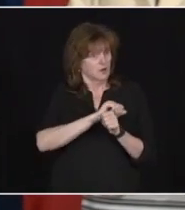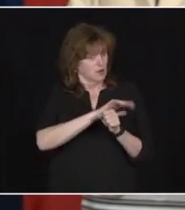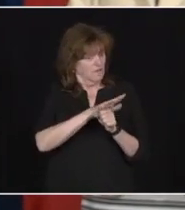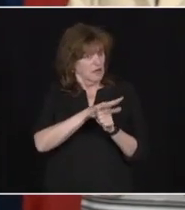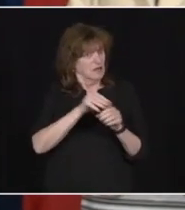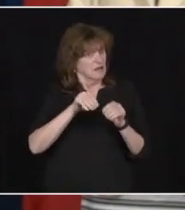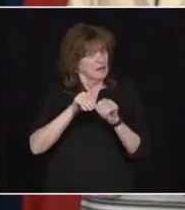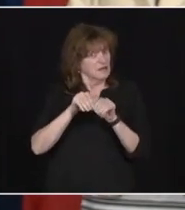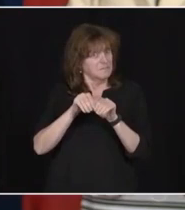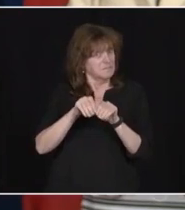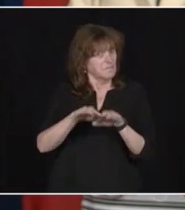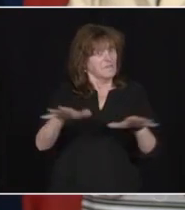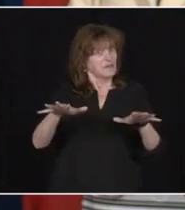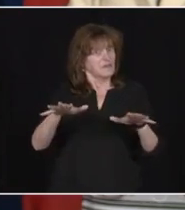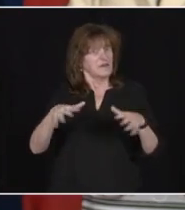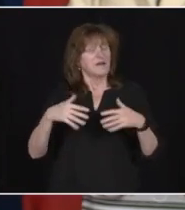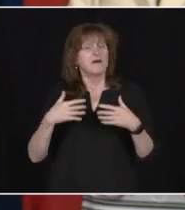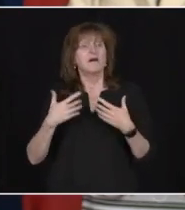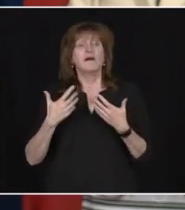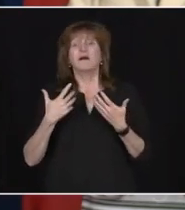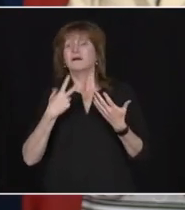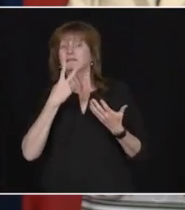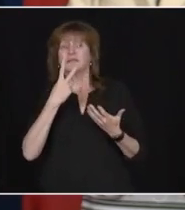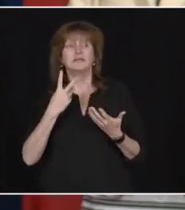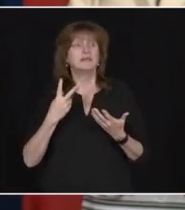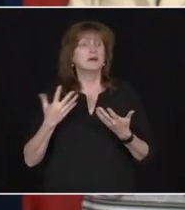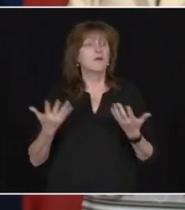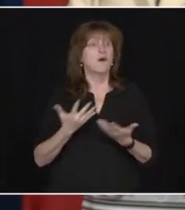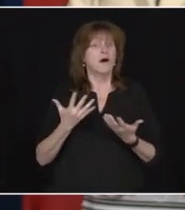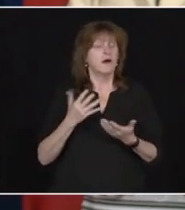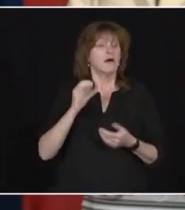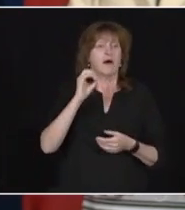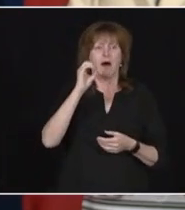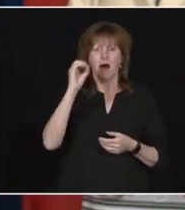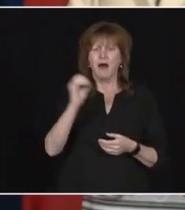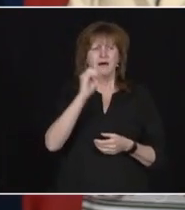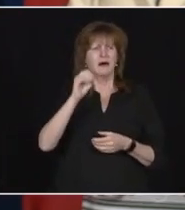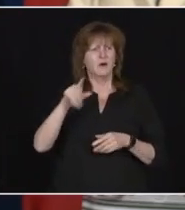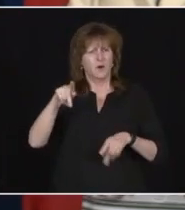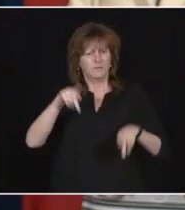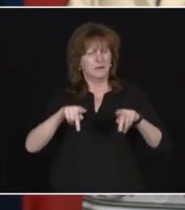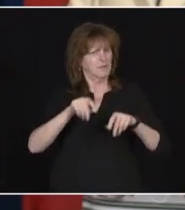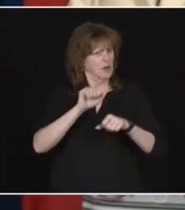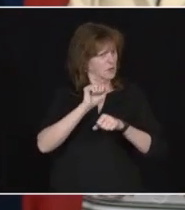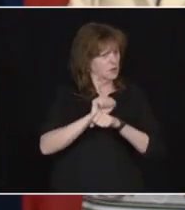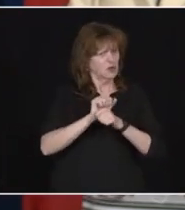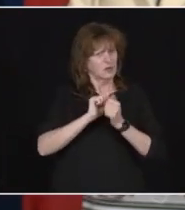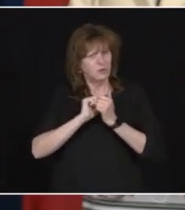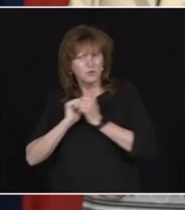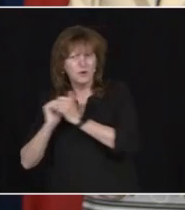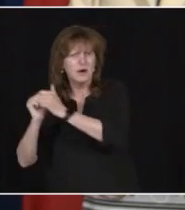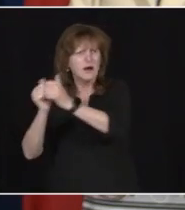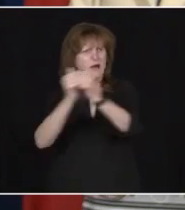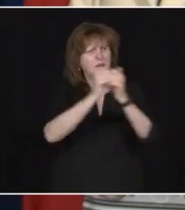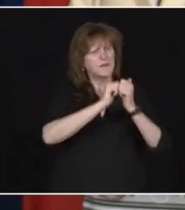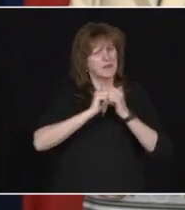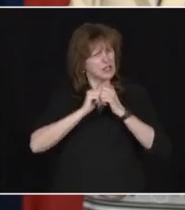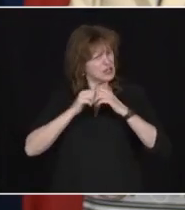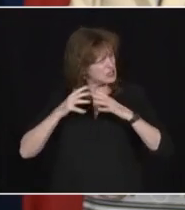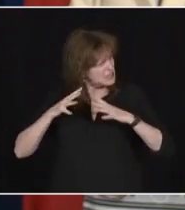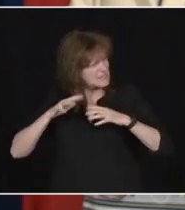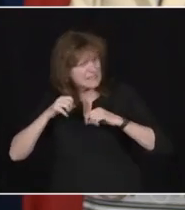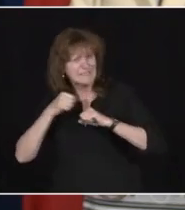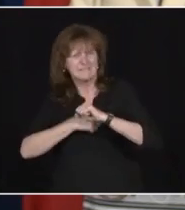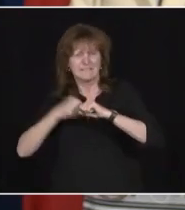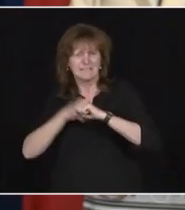of all of us, as Ontarians, working together in the fight against COVID-19. This, of course, includes